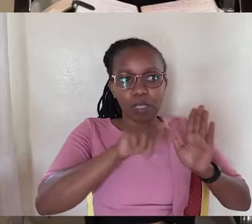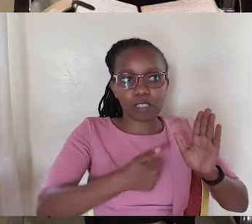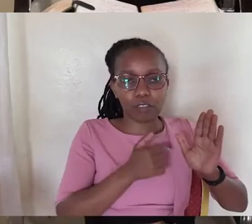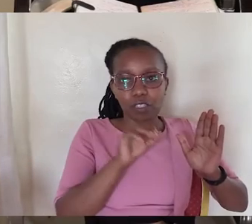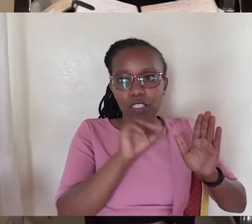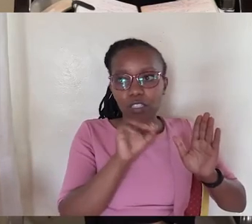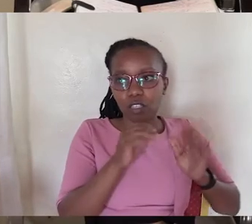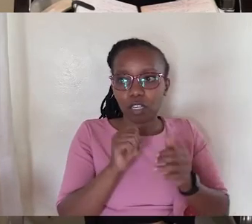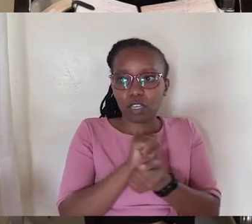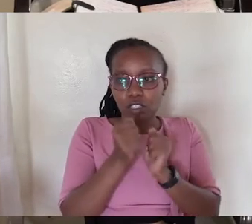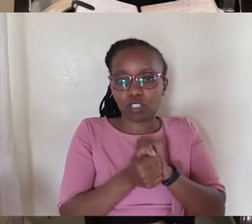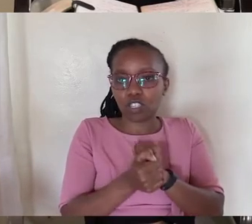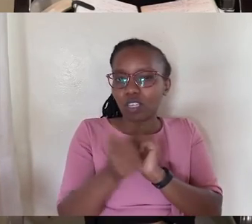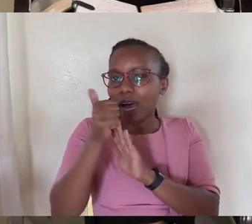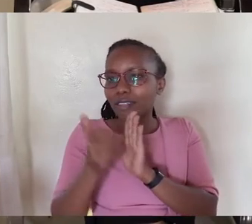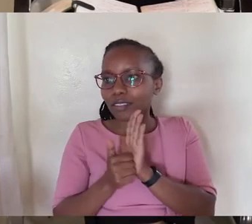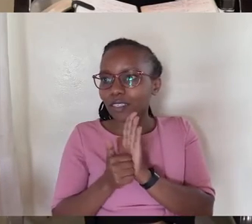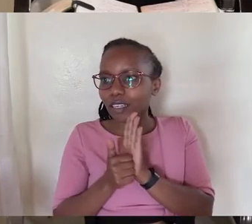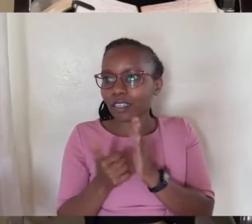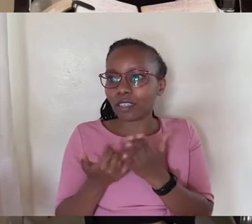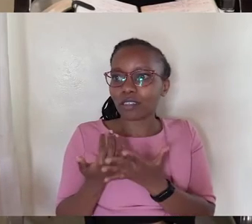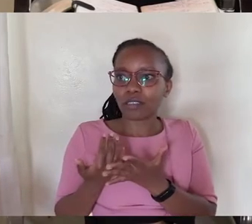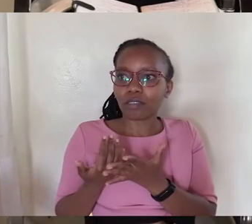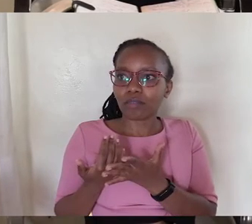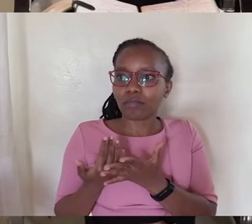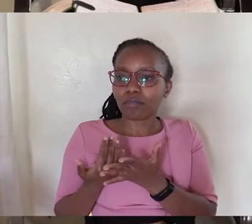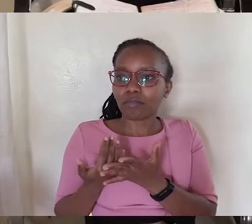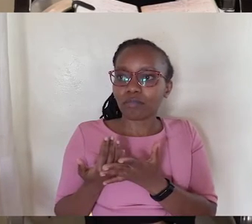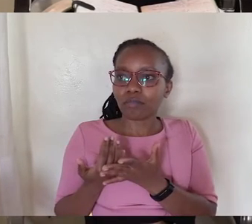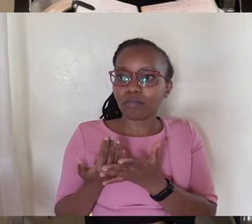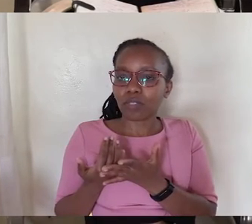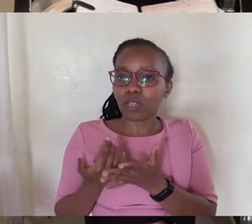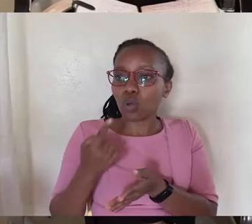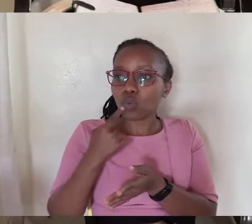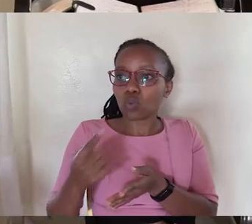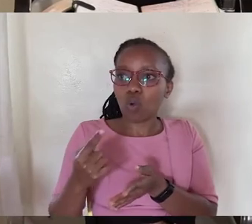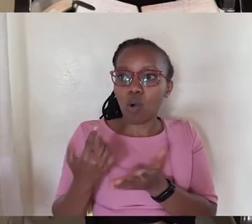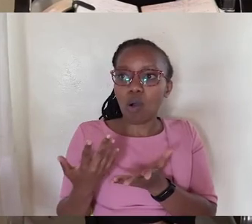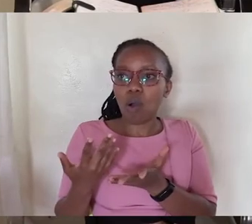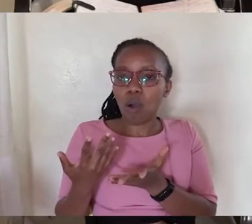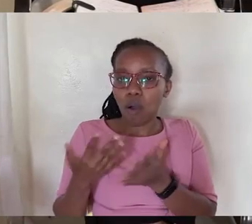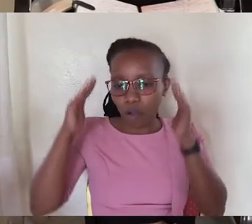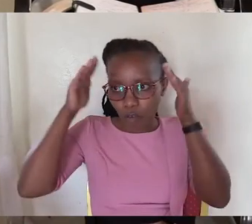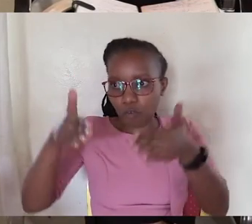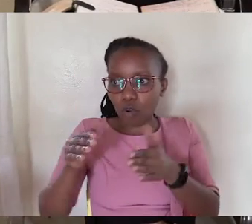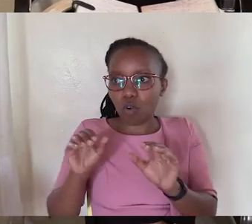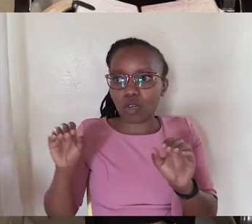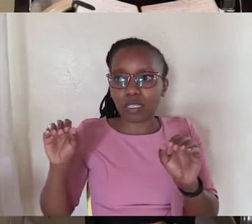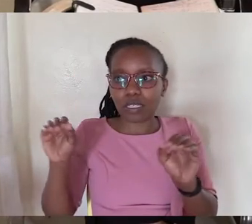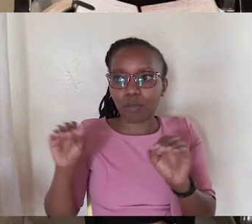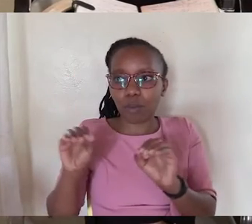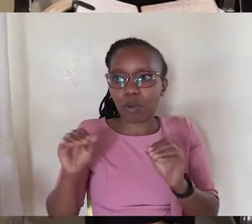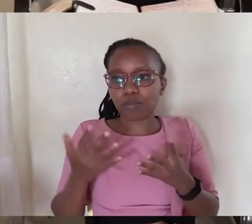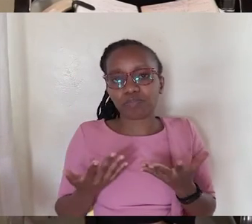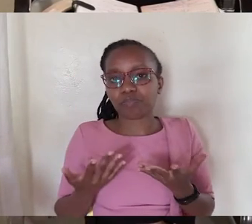is a Western agenda. Civil society organizations are getting money to overthrow Kenya's government. So that was also downplayed, and it was misconstrued